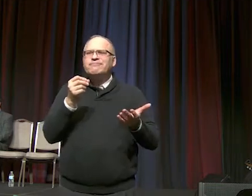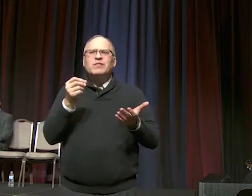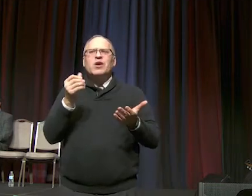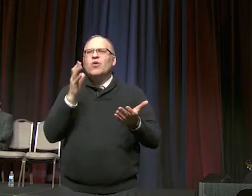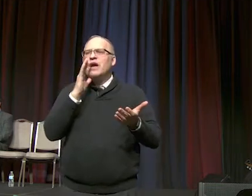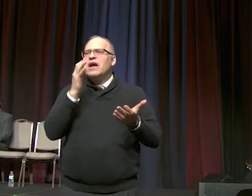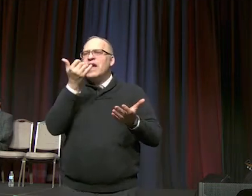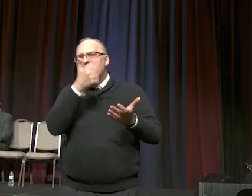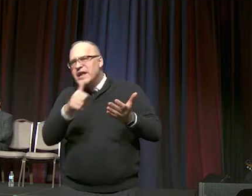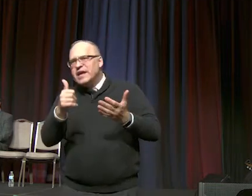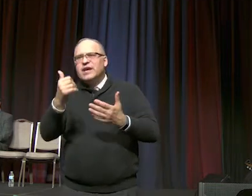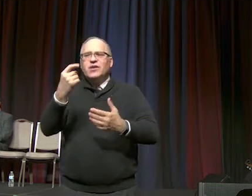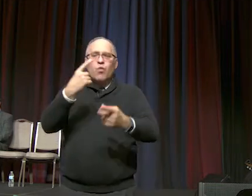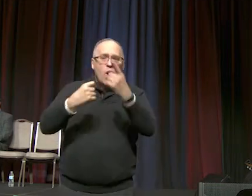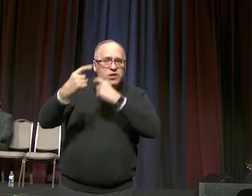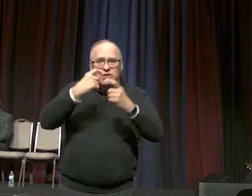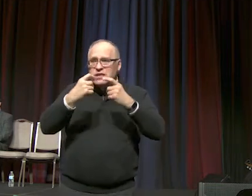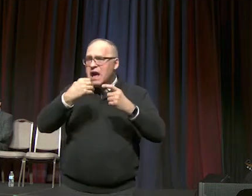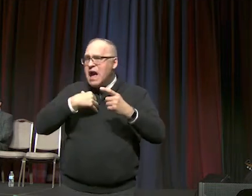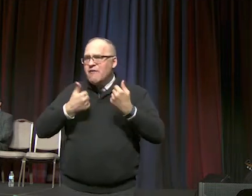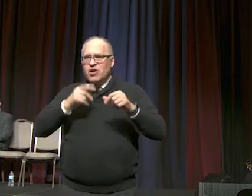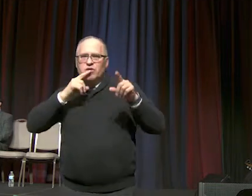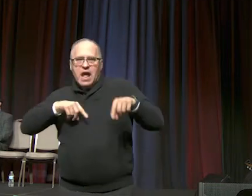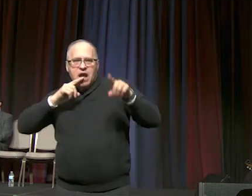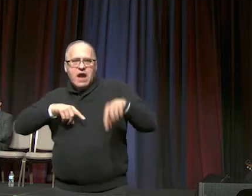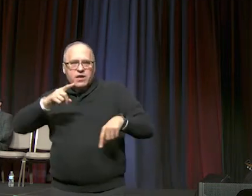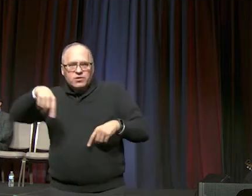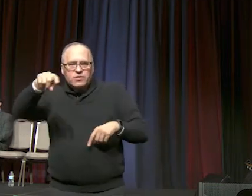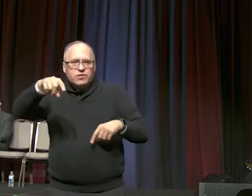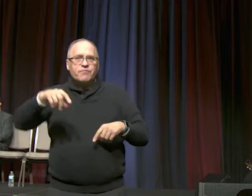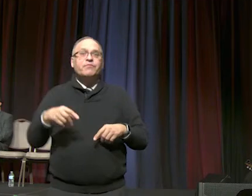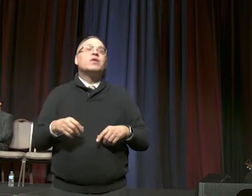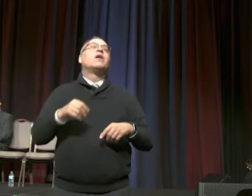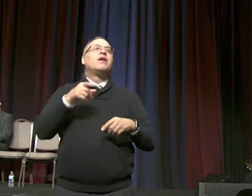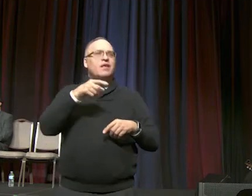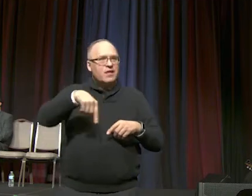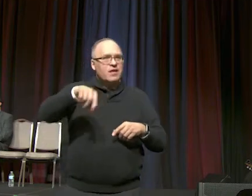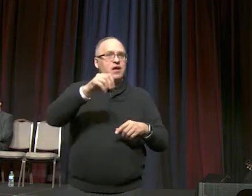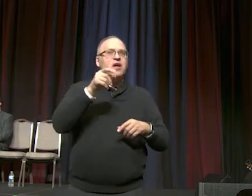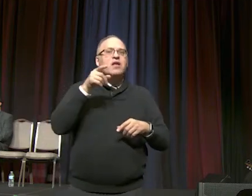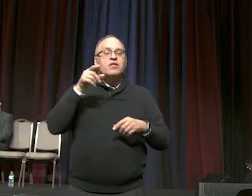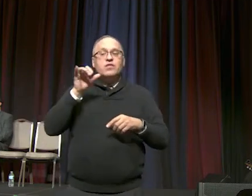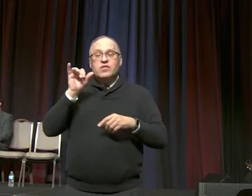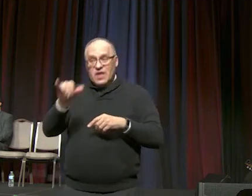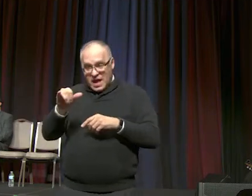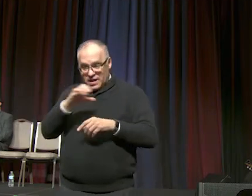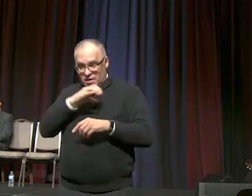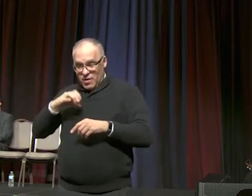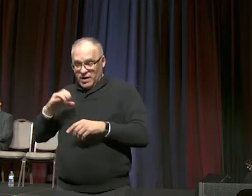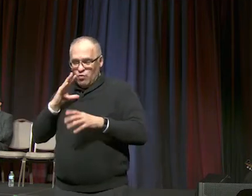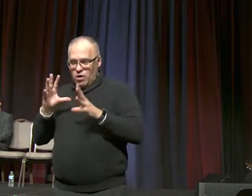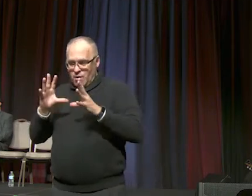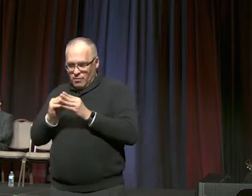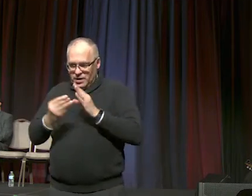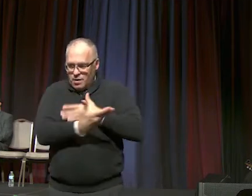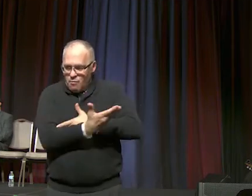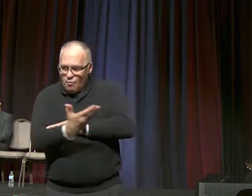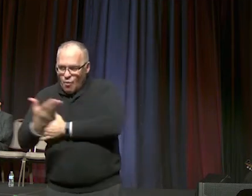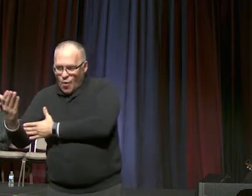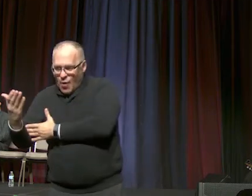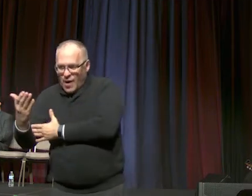questions that they might have. And they'll meet every day that legislative committees are in session. Every morning we'll meet